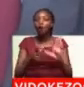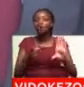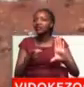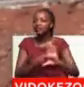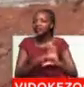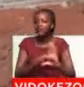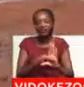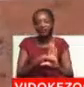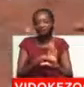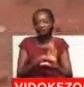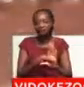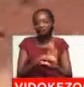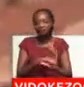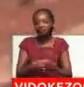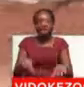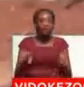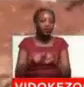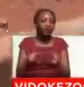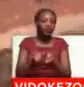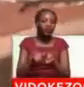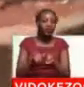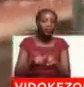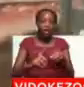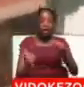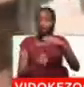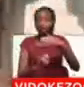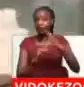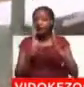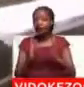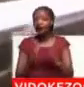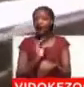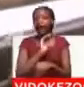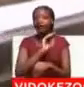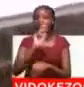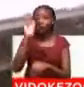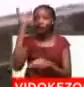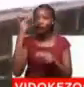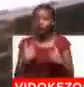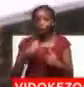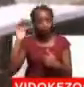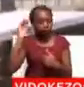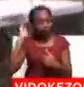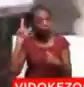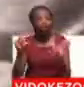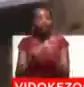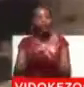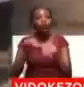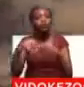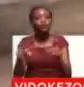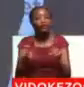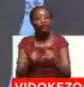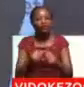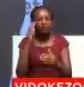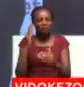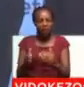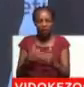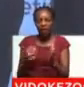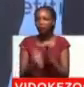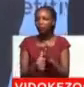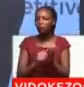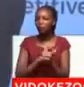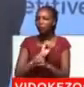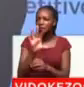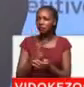negative. Hali kadhalika, waziri amewashinikiza Wakenya kufuata sheria iliyopeanwa ili kukabili janga hili.